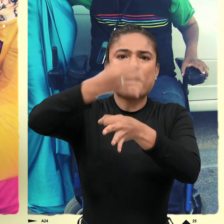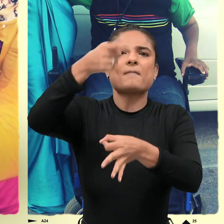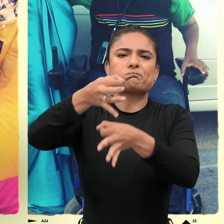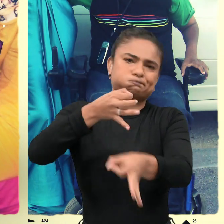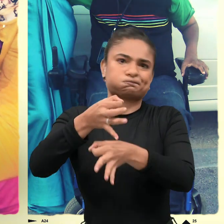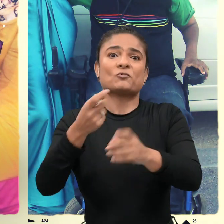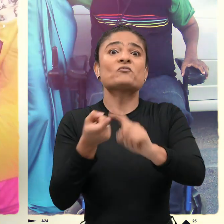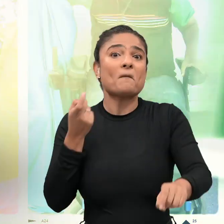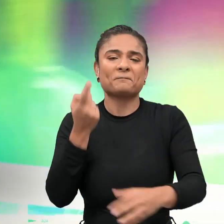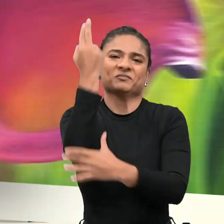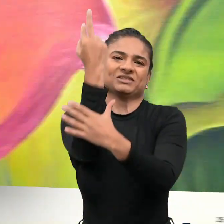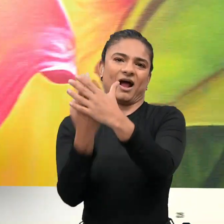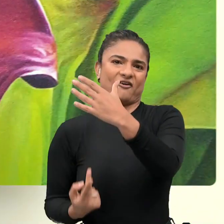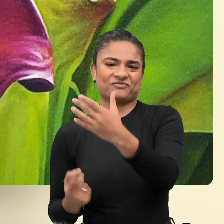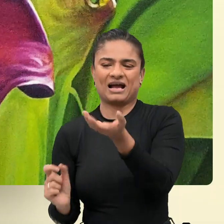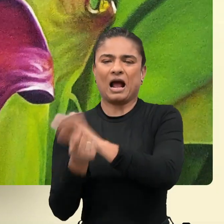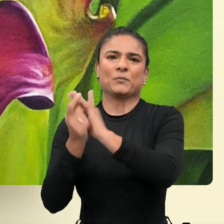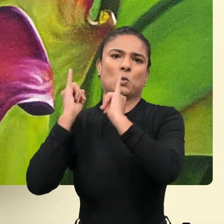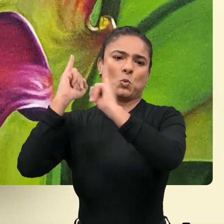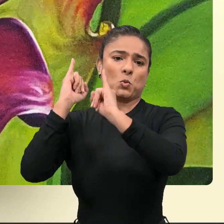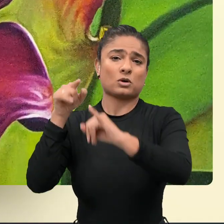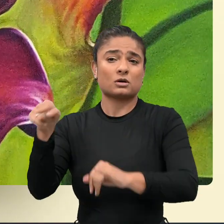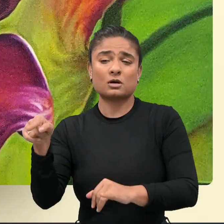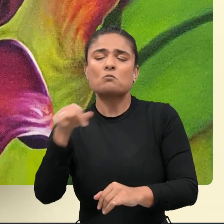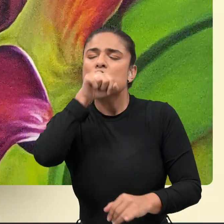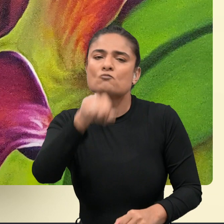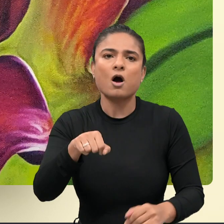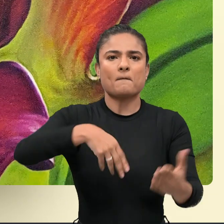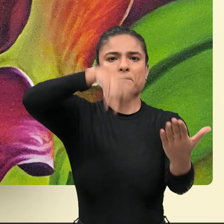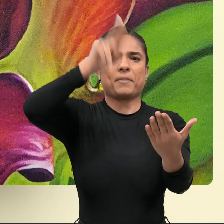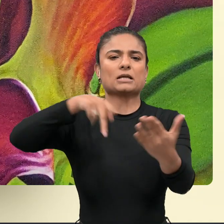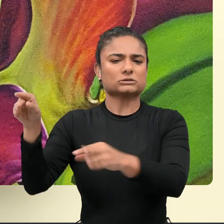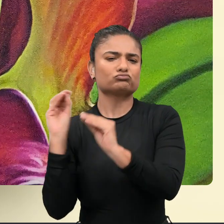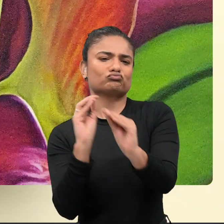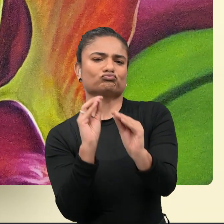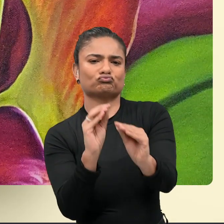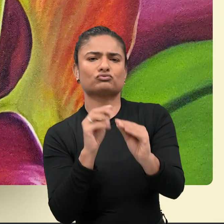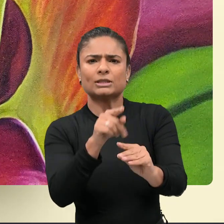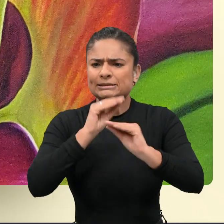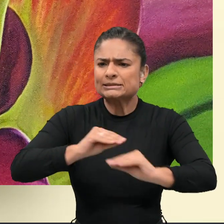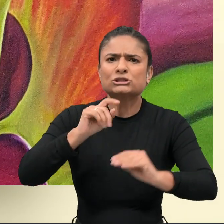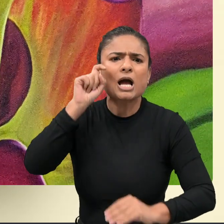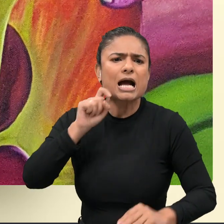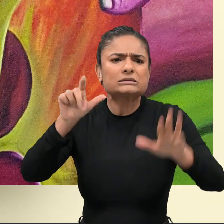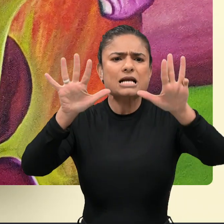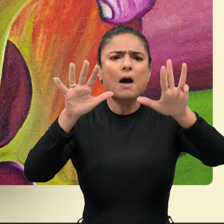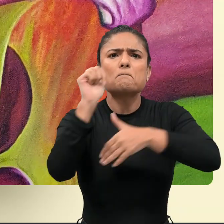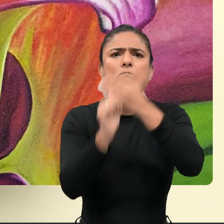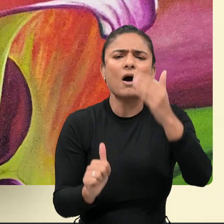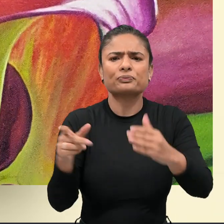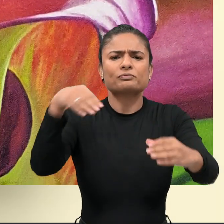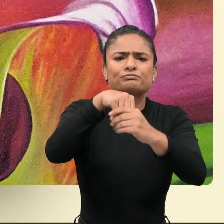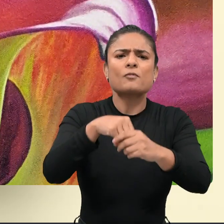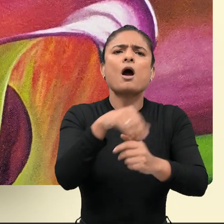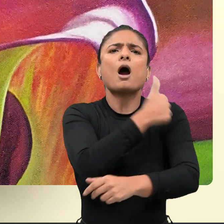C6 vertebral level, leaving him a tetraplegic. A teacher of painting introduced him to art 9 months after his